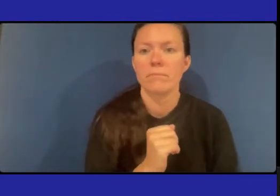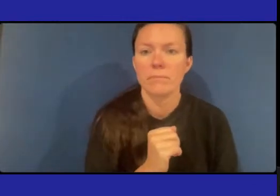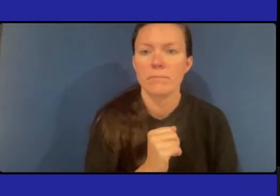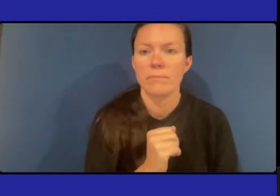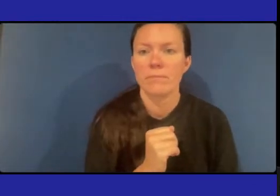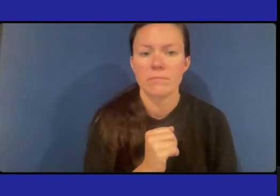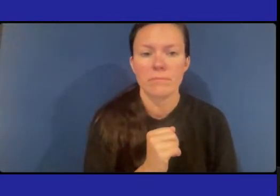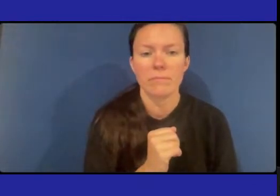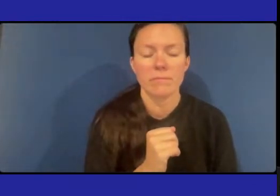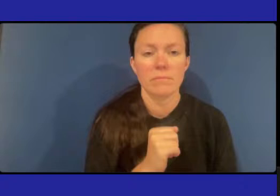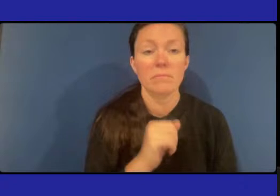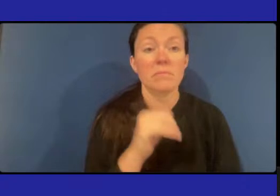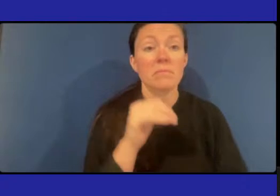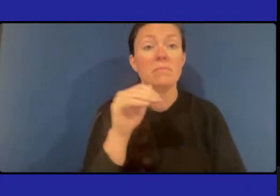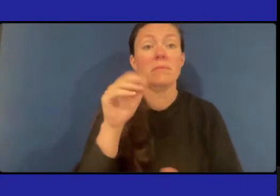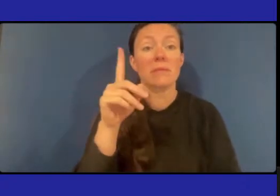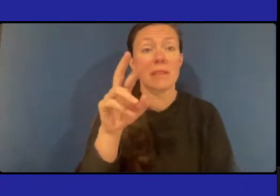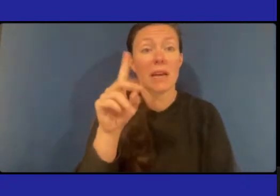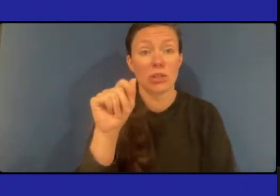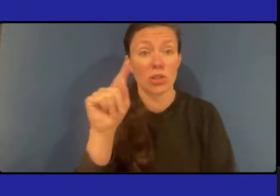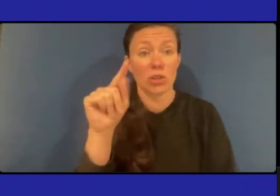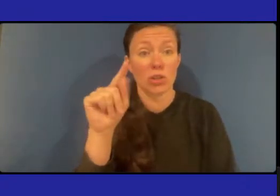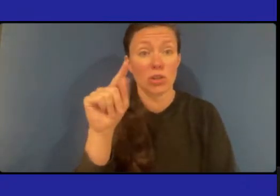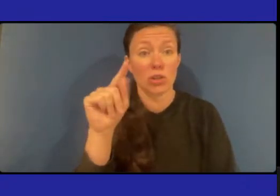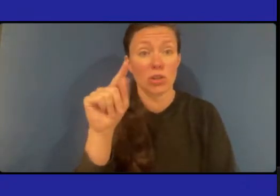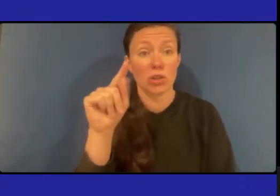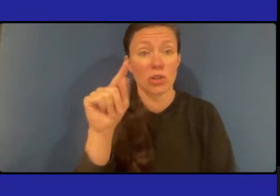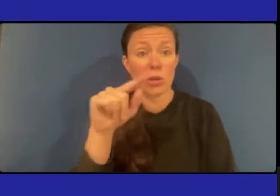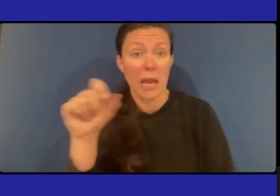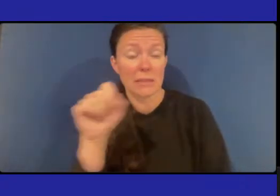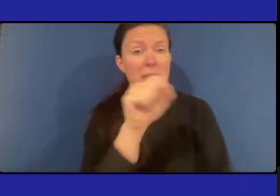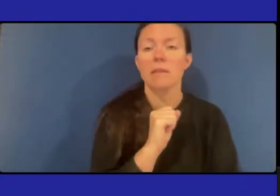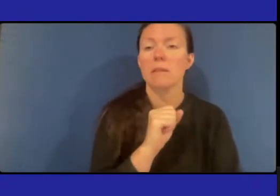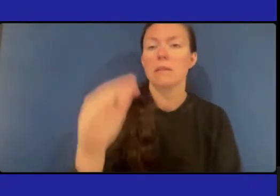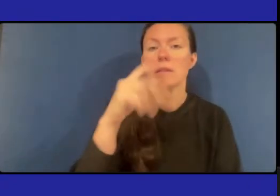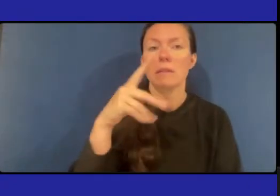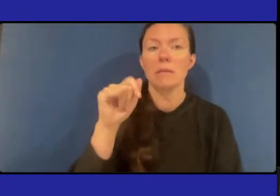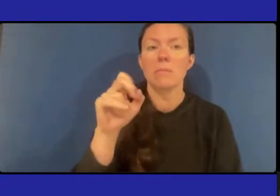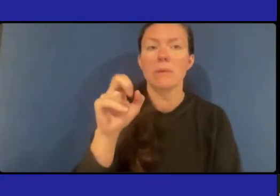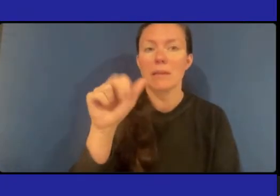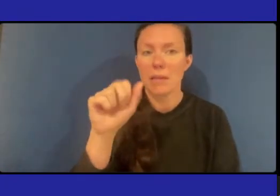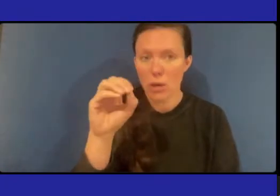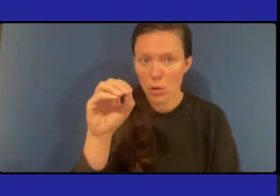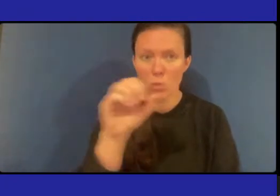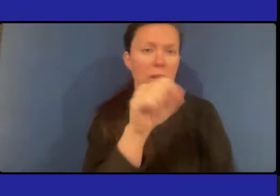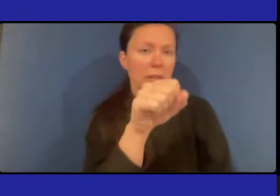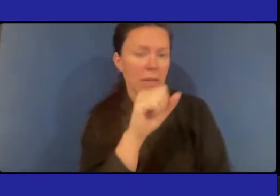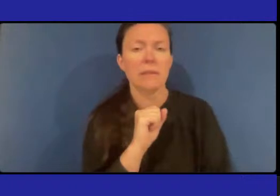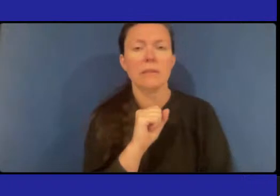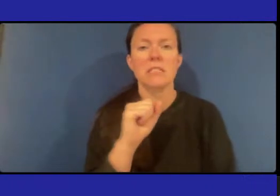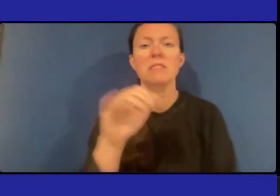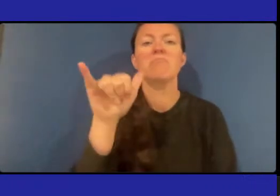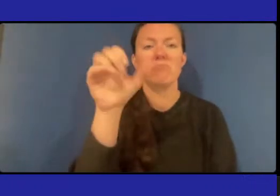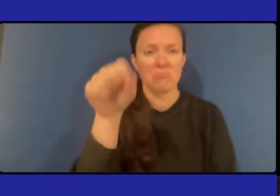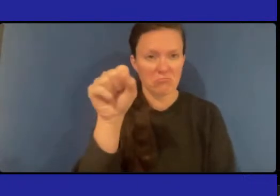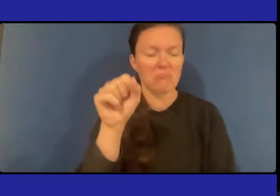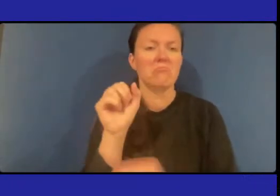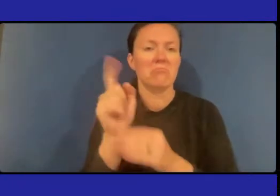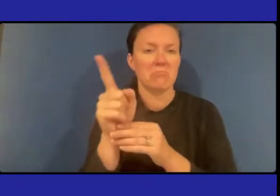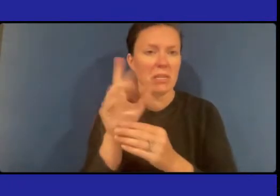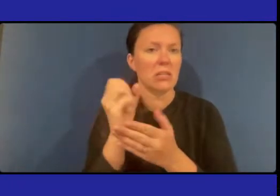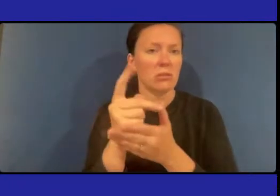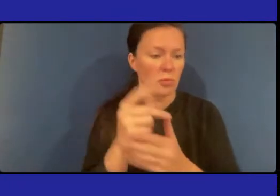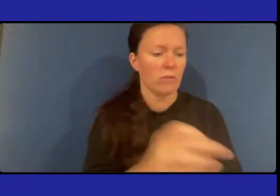Dr. Katz? Yes. Sally Hernandez Piñero? Yes. Jose Pagan, yes. So minutes approved. We will